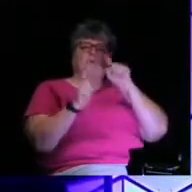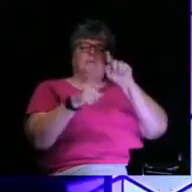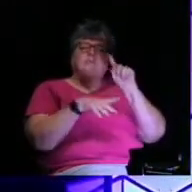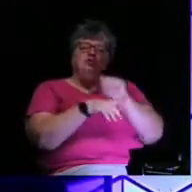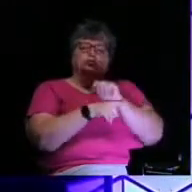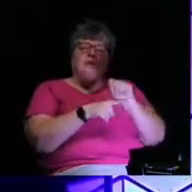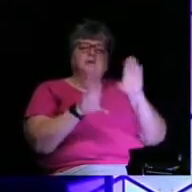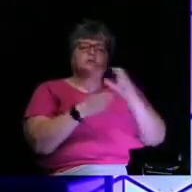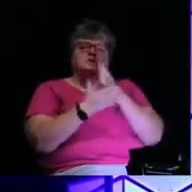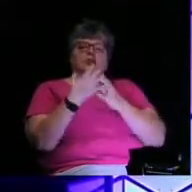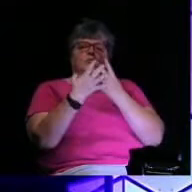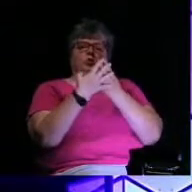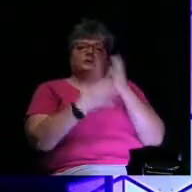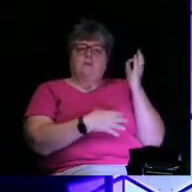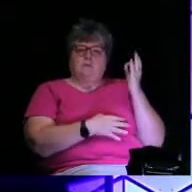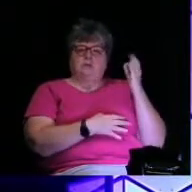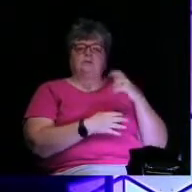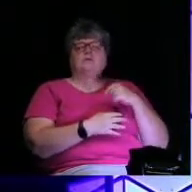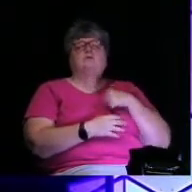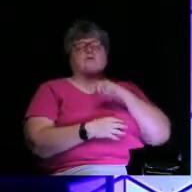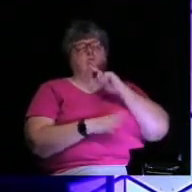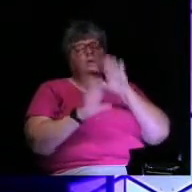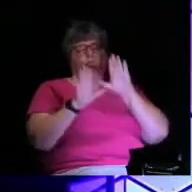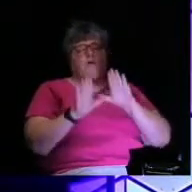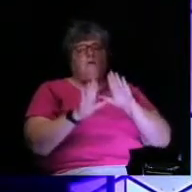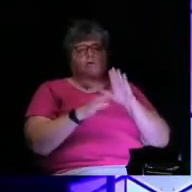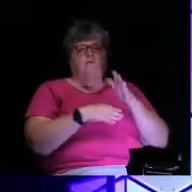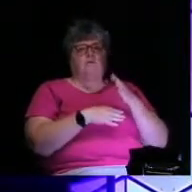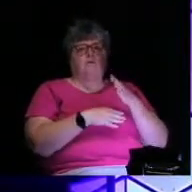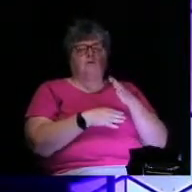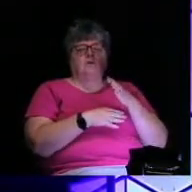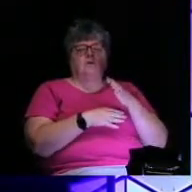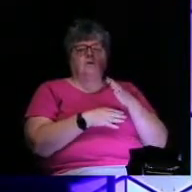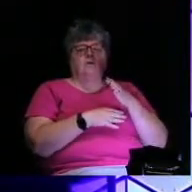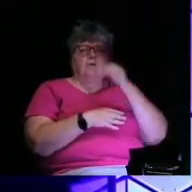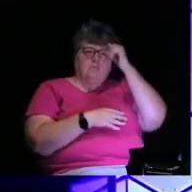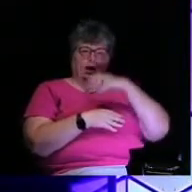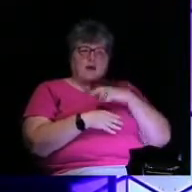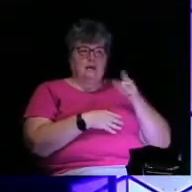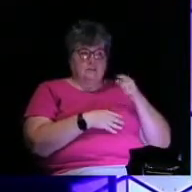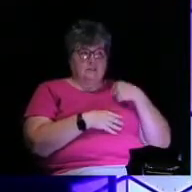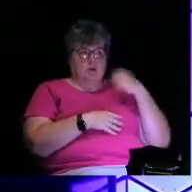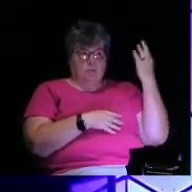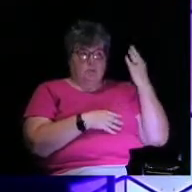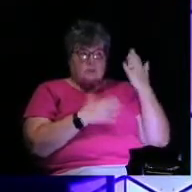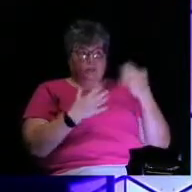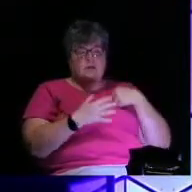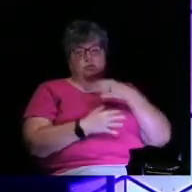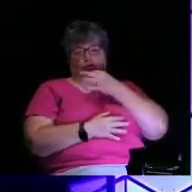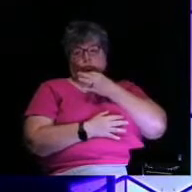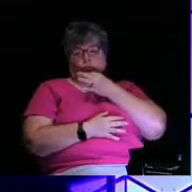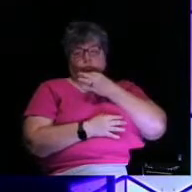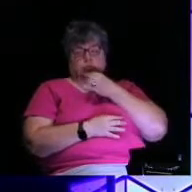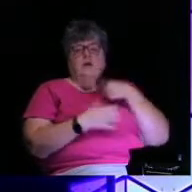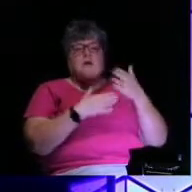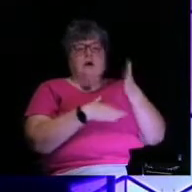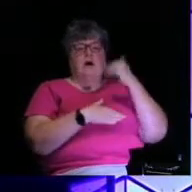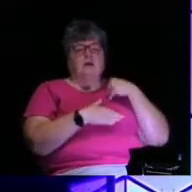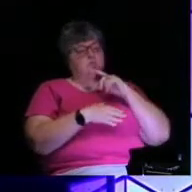prison ministry, and he's an amazing singer. Man of God, you're going to meet him. I'm going to have him preach here coming up soon, and God has brought us